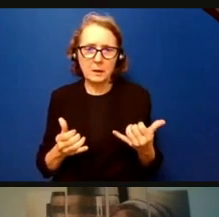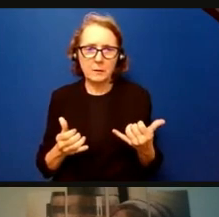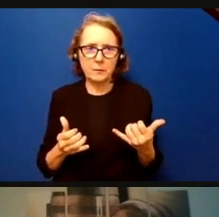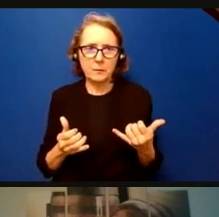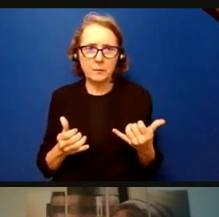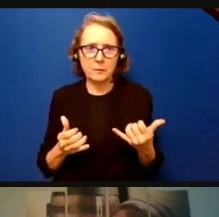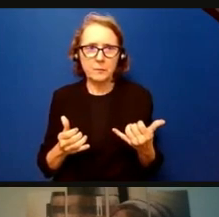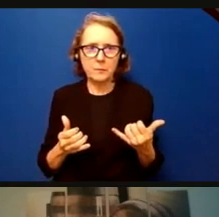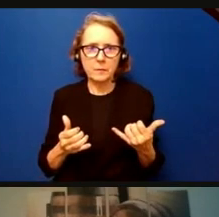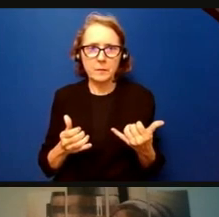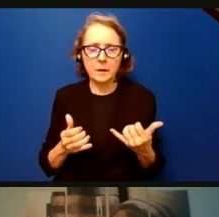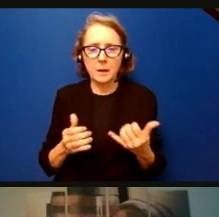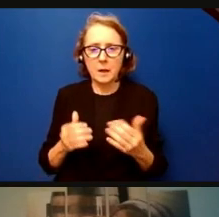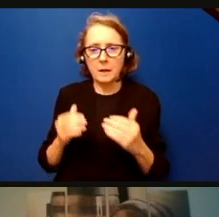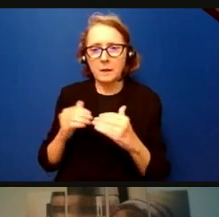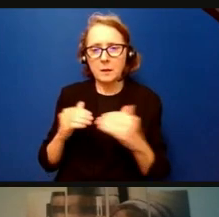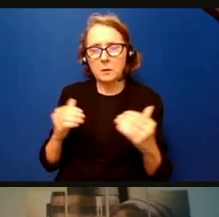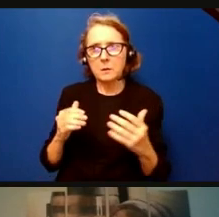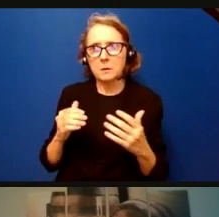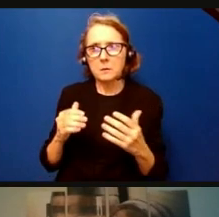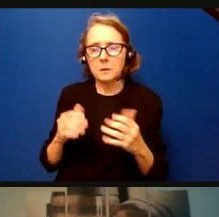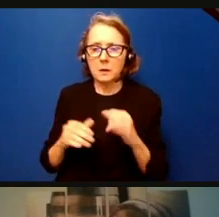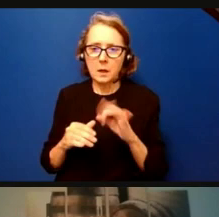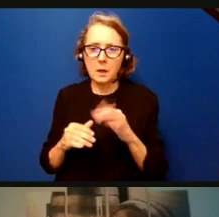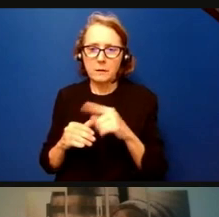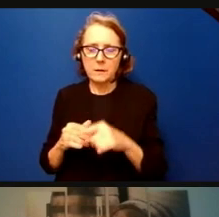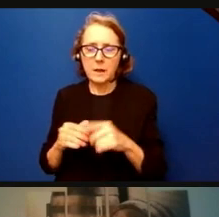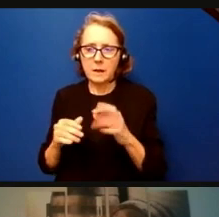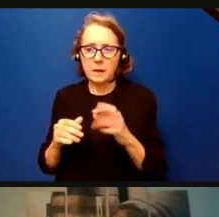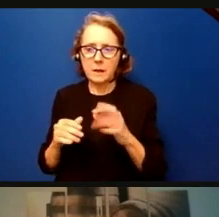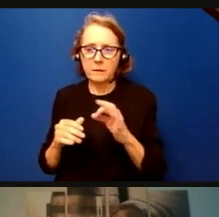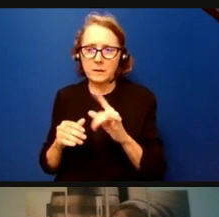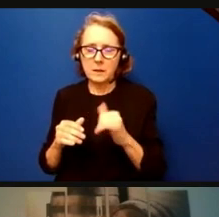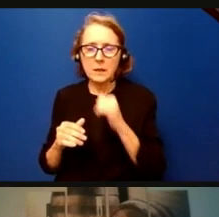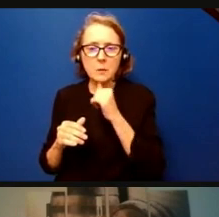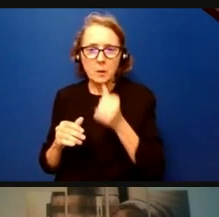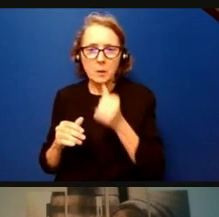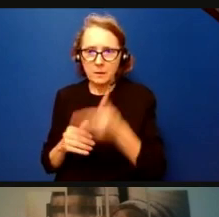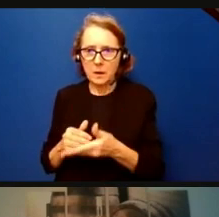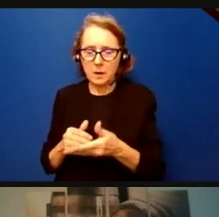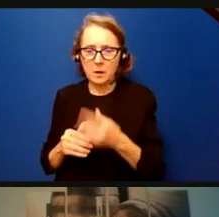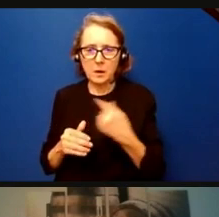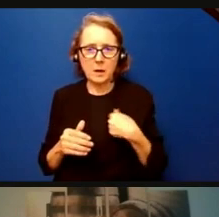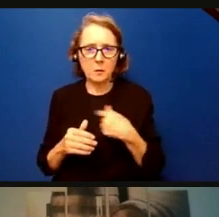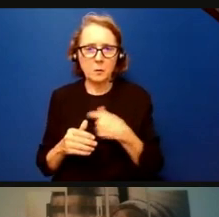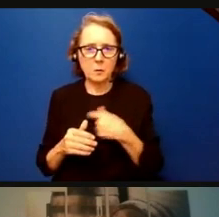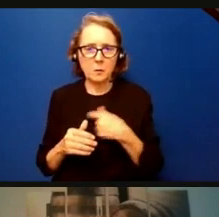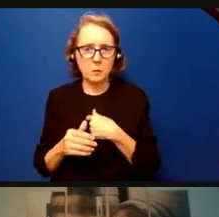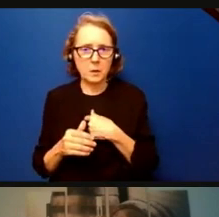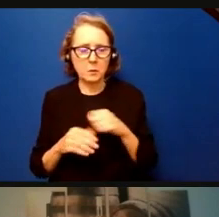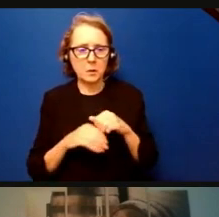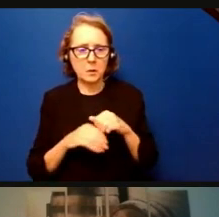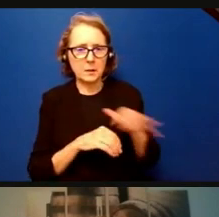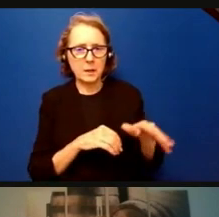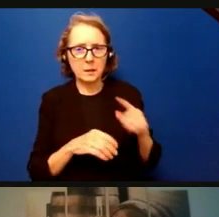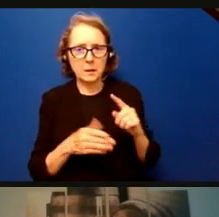The equivalent, so if that facility did not exist, and we were sending it to